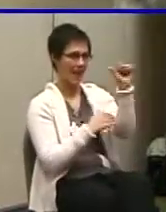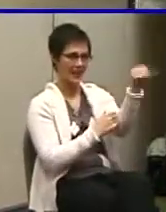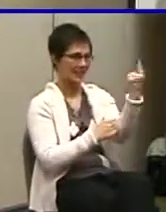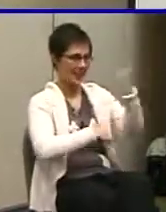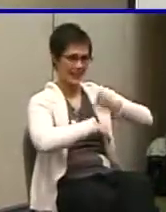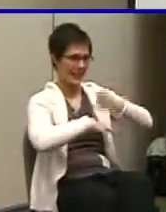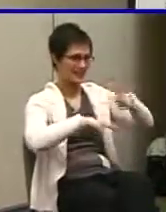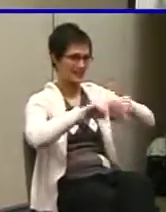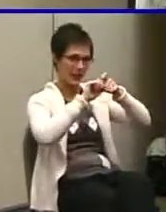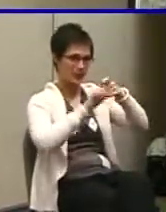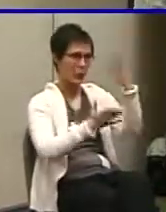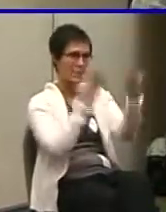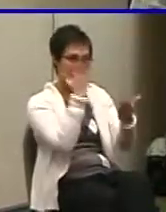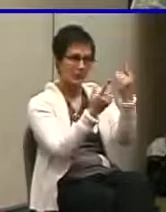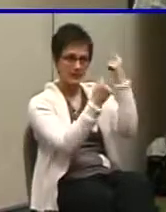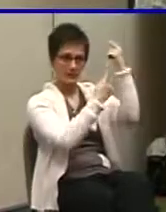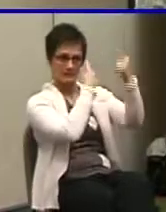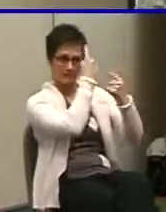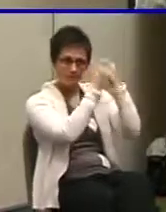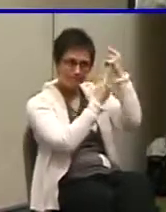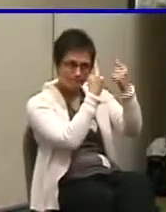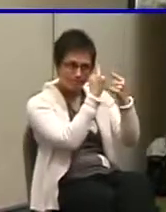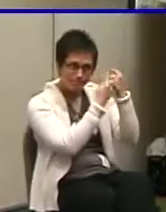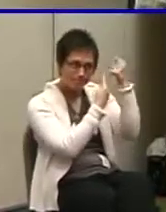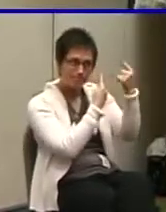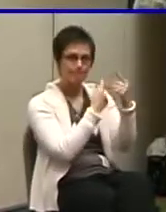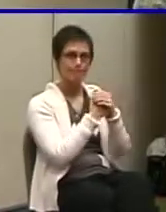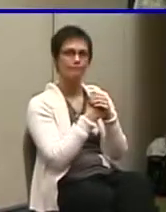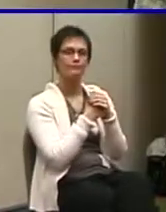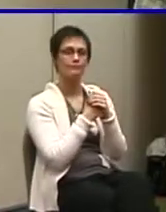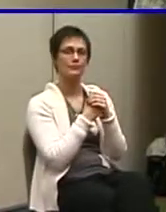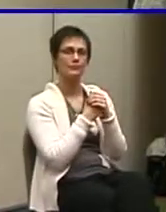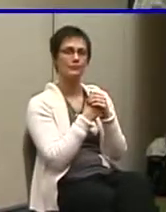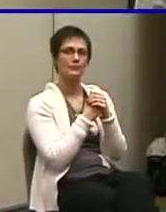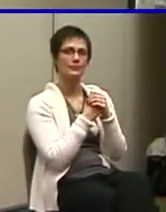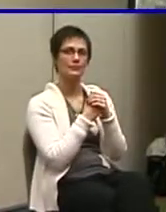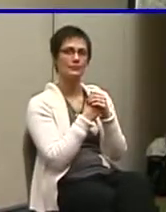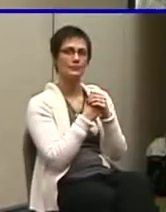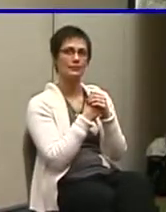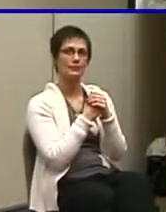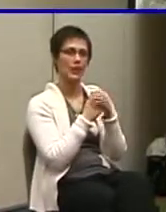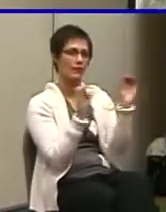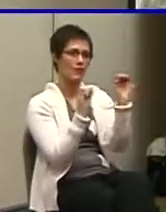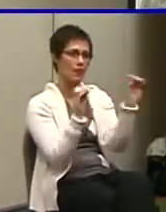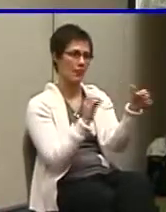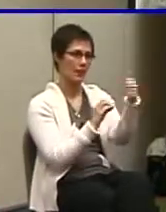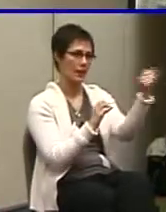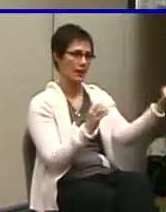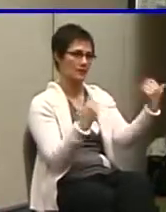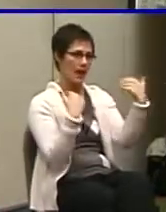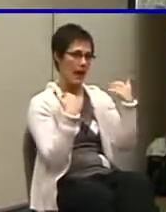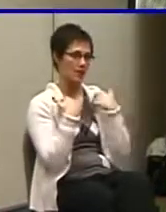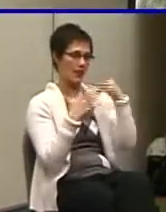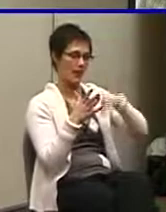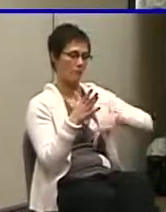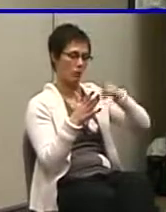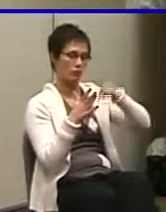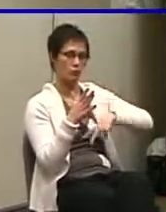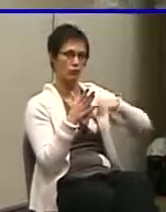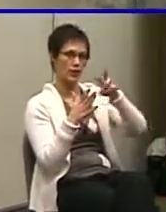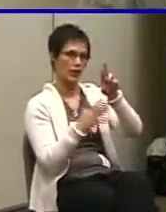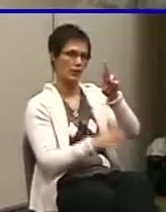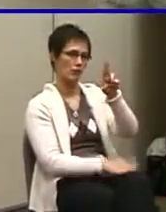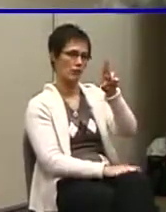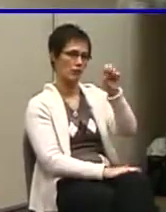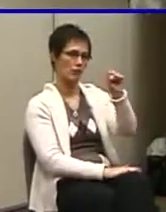maybe we should take some things into consideration here, and if nothing else, have them read Russ Skiba and